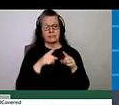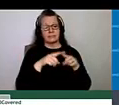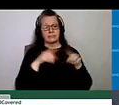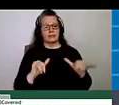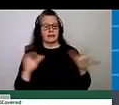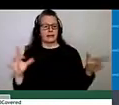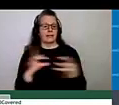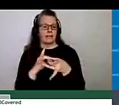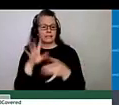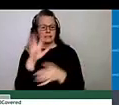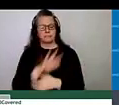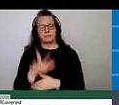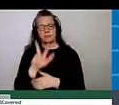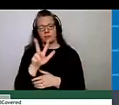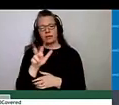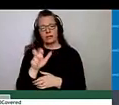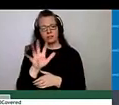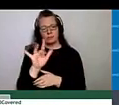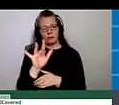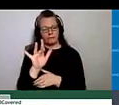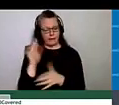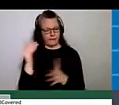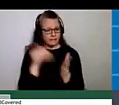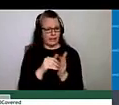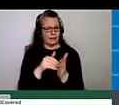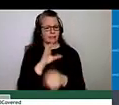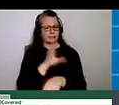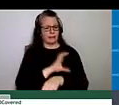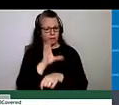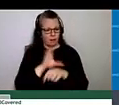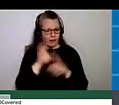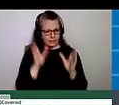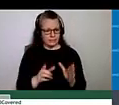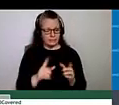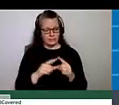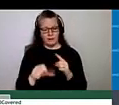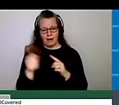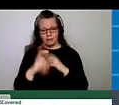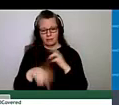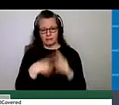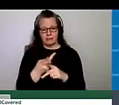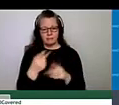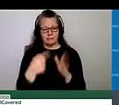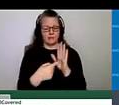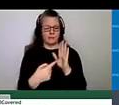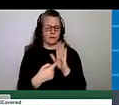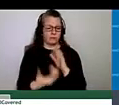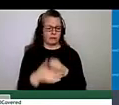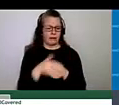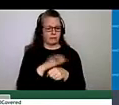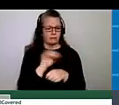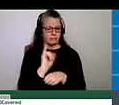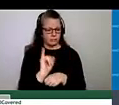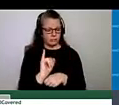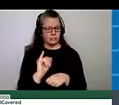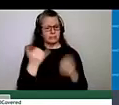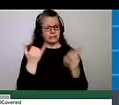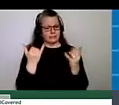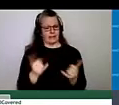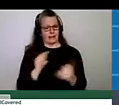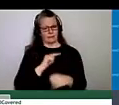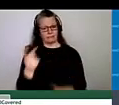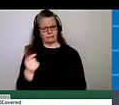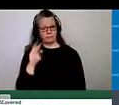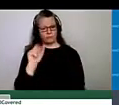estimated 325,000 Coloradans to other forms of affordable coverage. So with that, I'm going to turn it over to